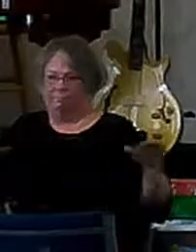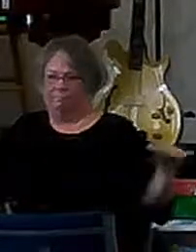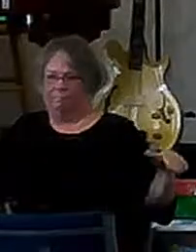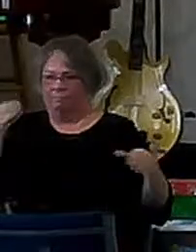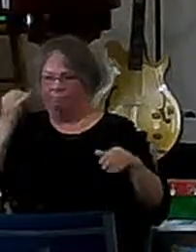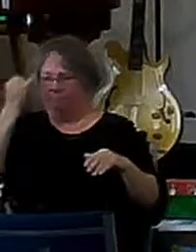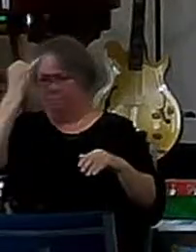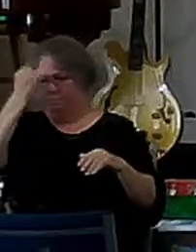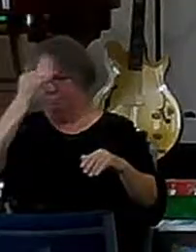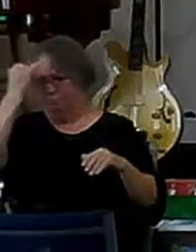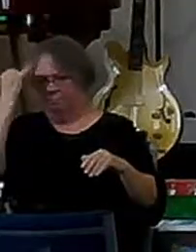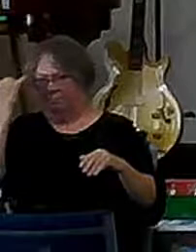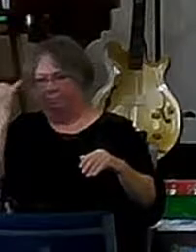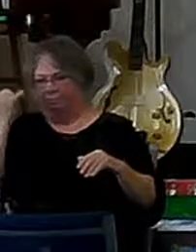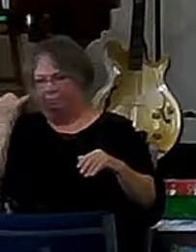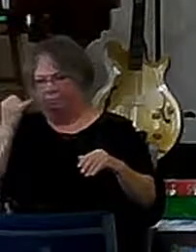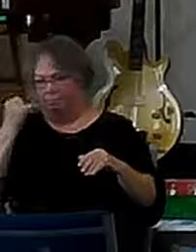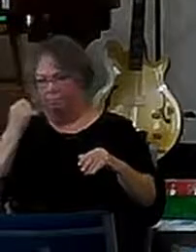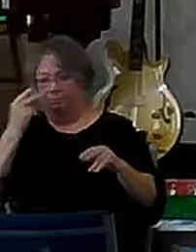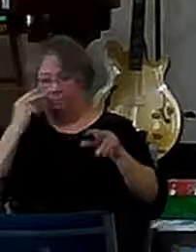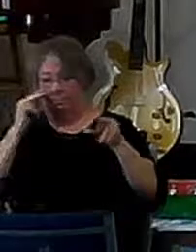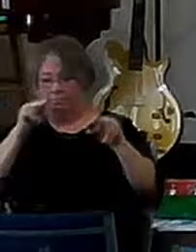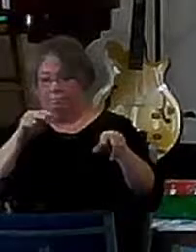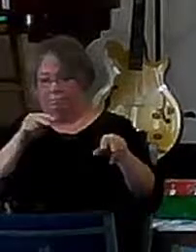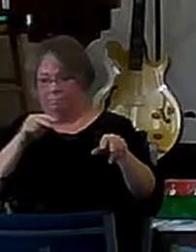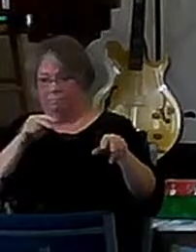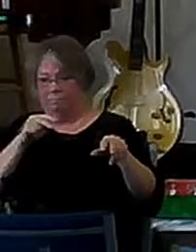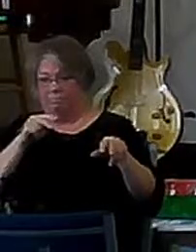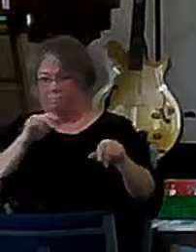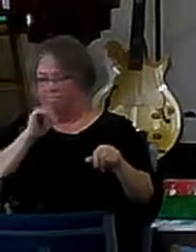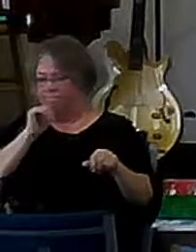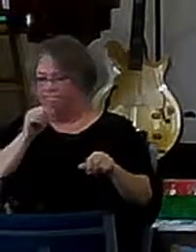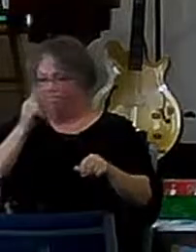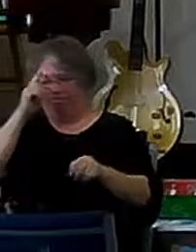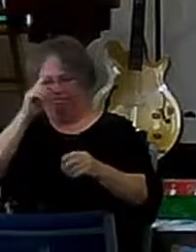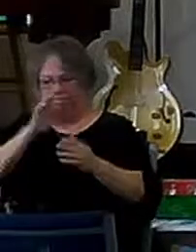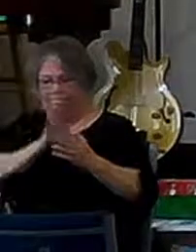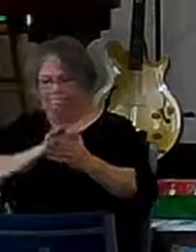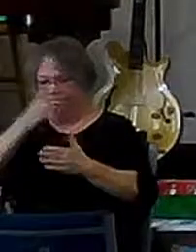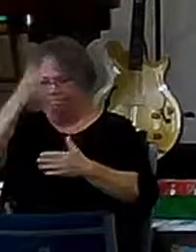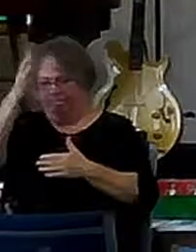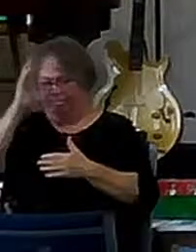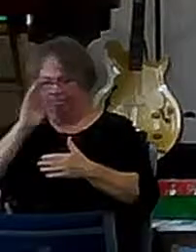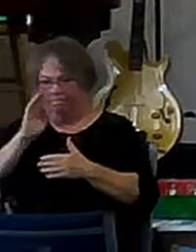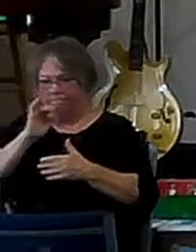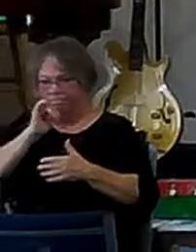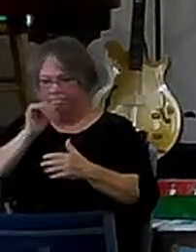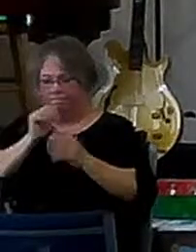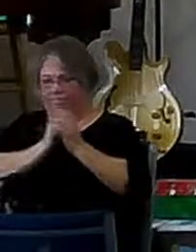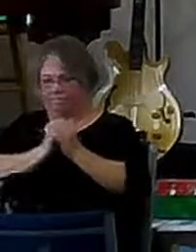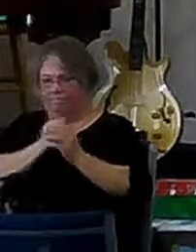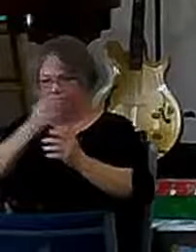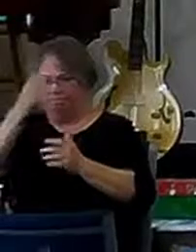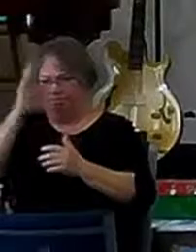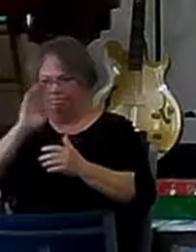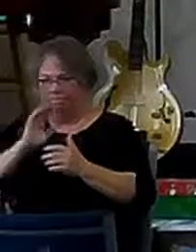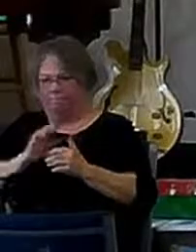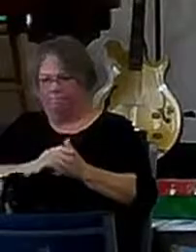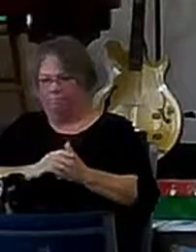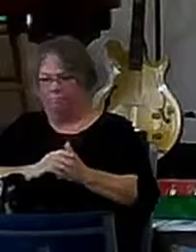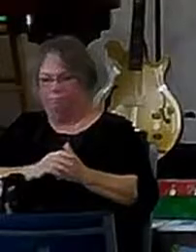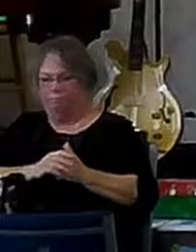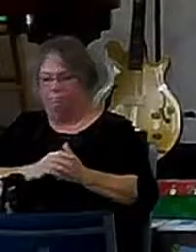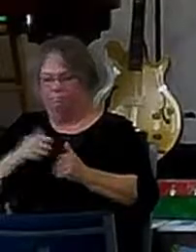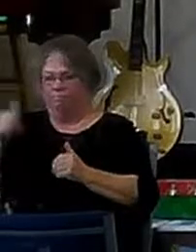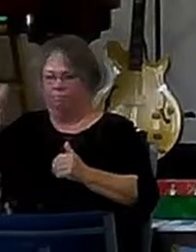the fireworks, and most of them are outside of Christ. And they're not worshiping God. They're in the synagogue. They're